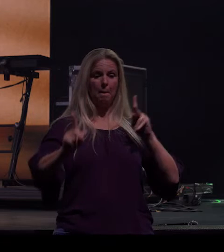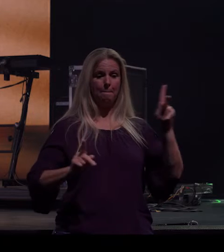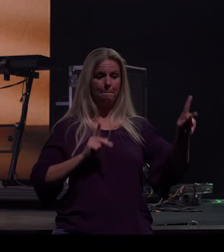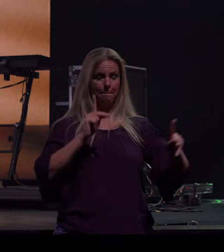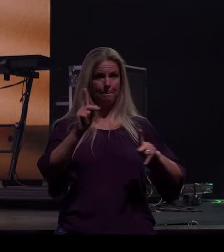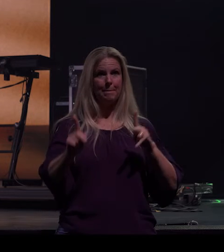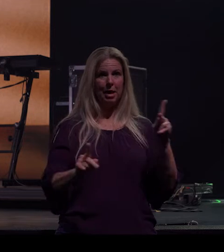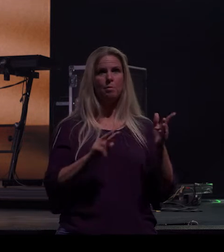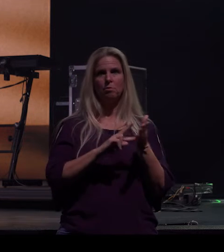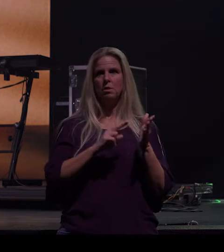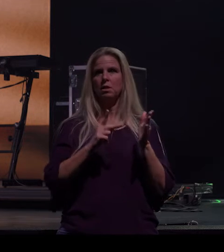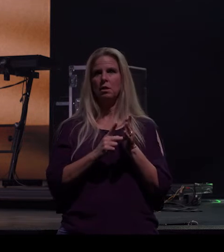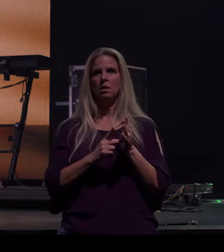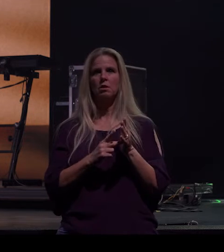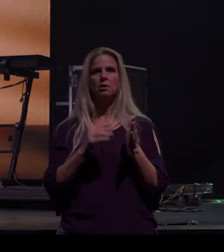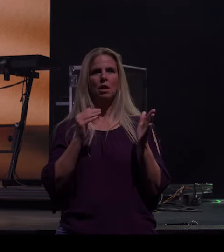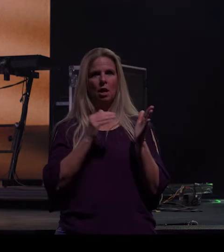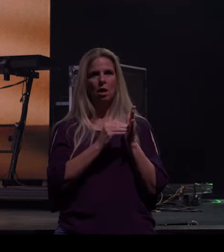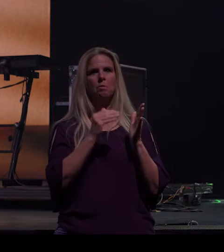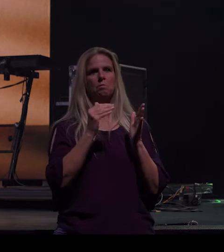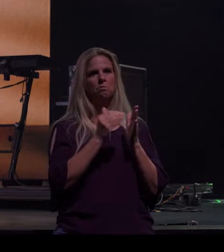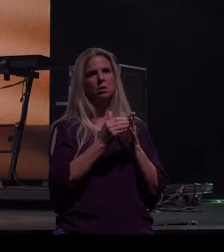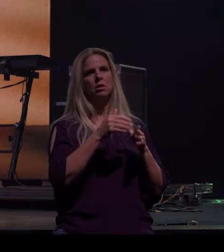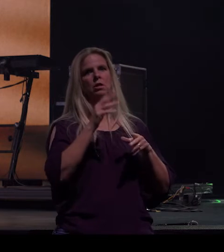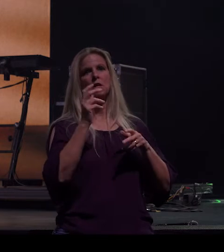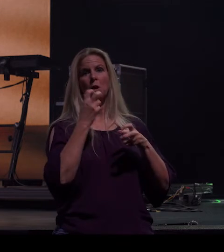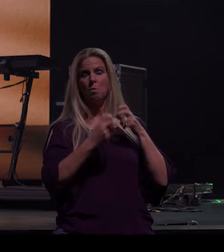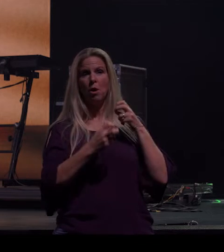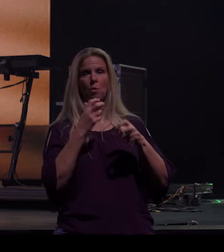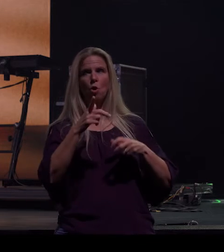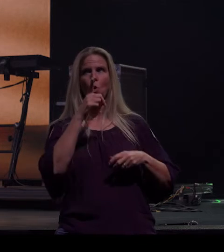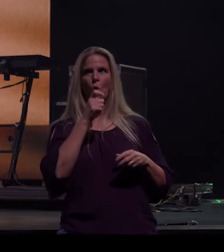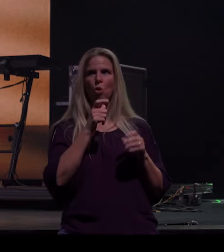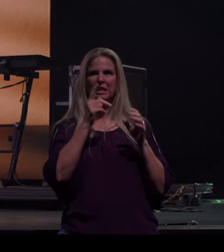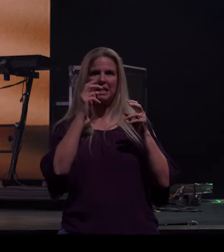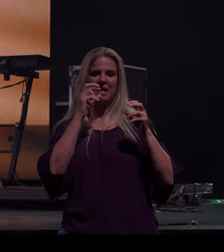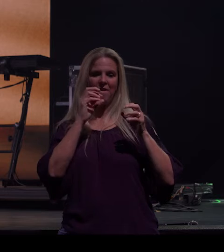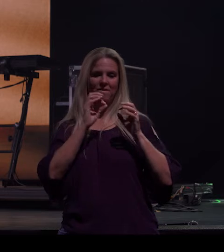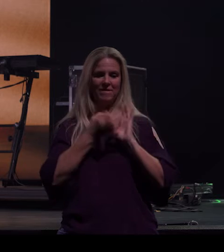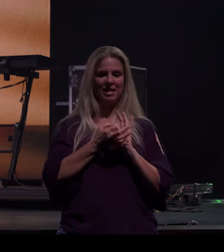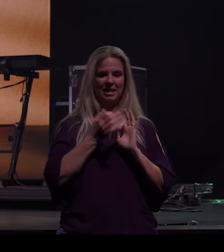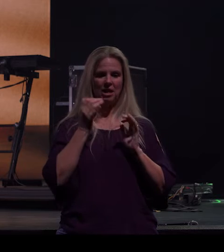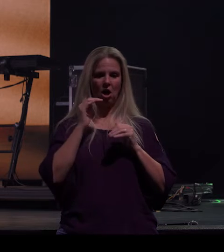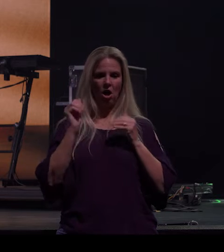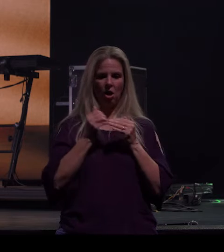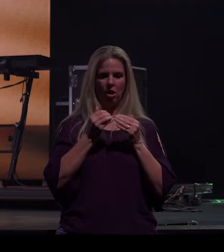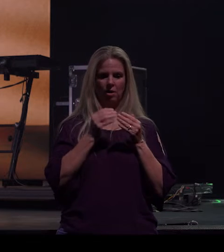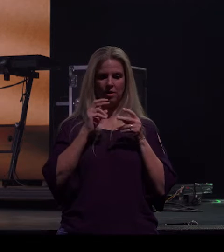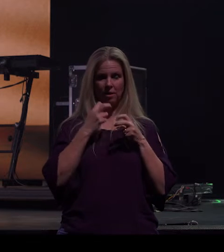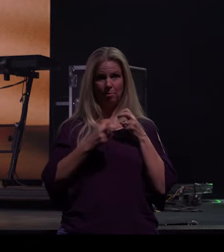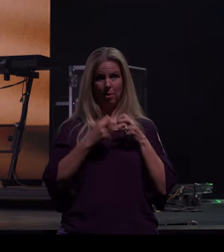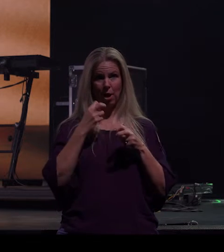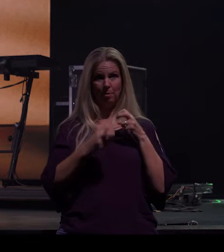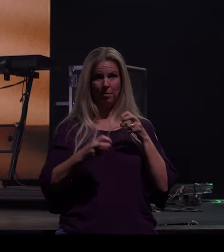means there's 1 million problems. So who's gonna fix all the people's problems? Moses